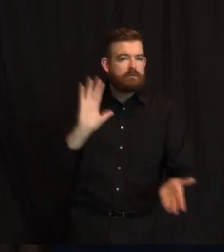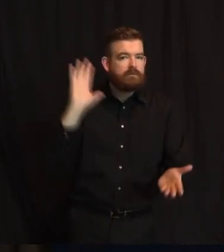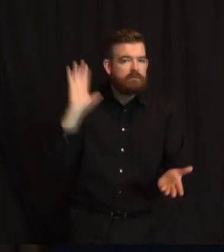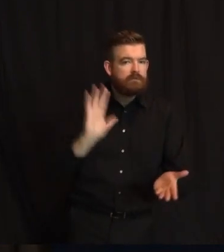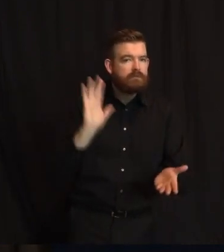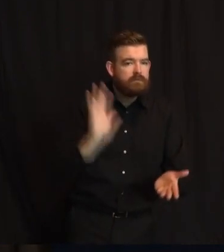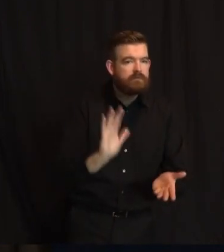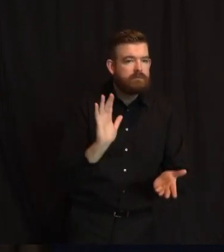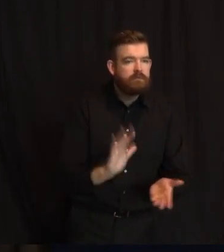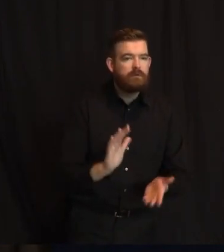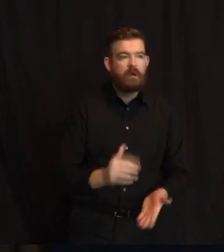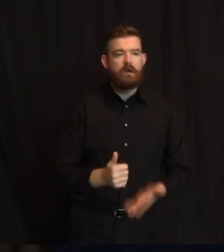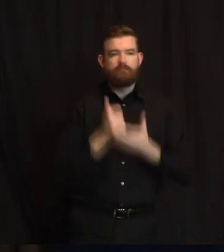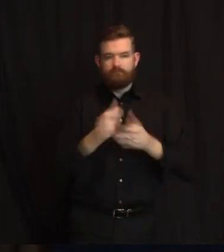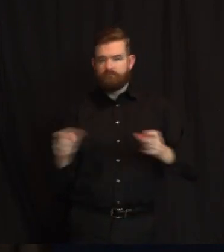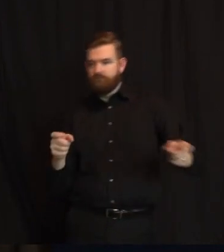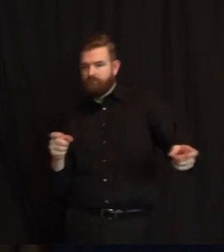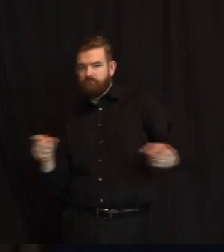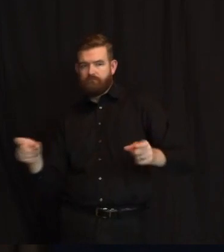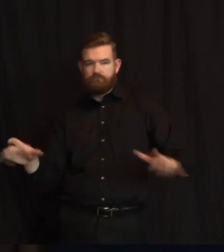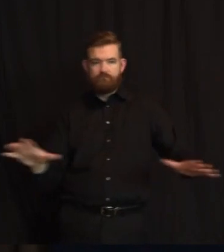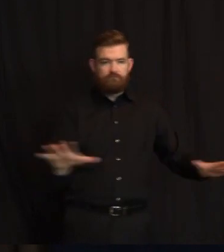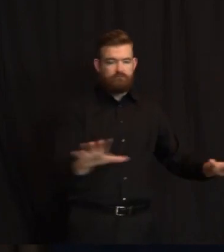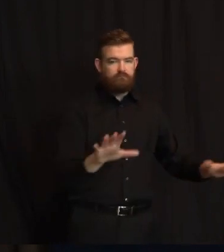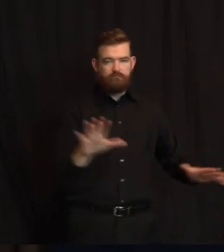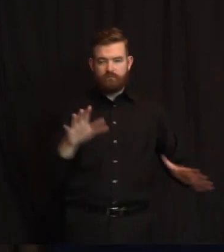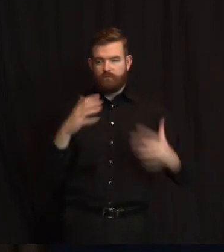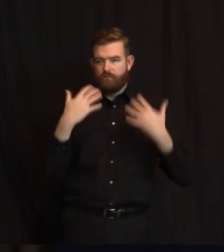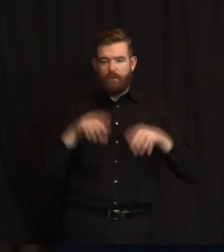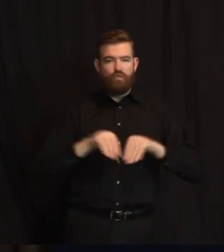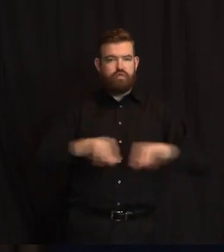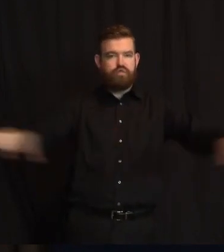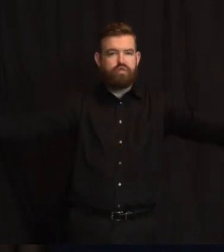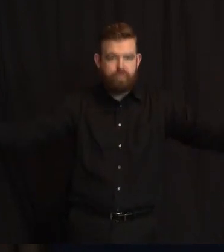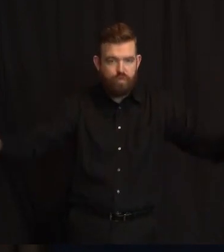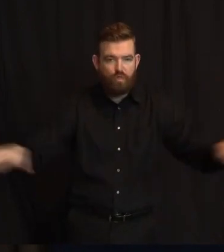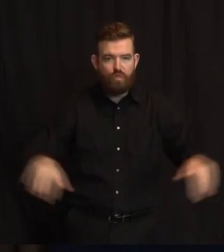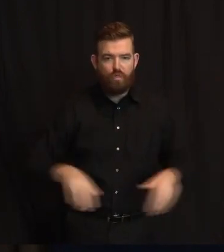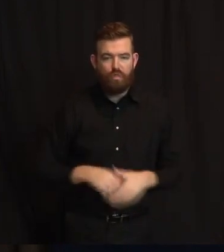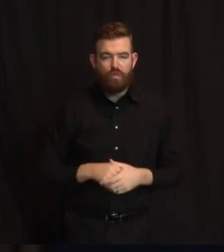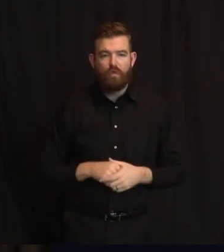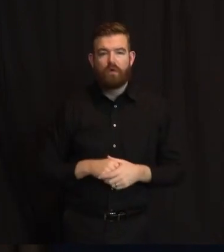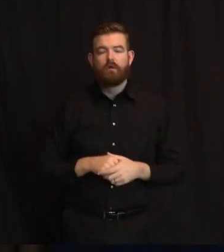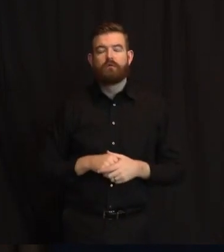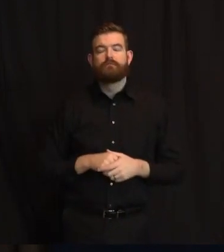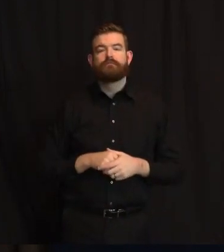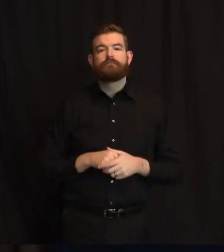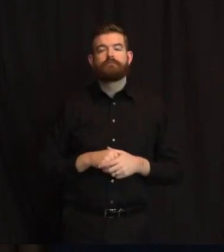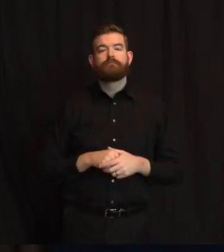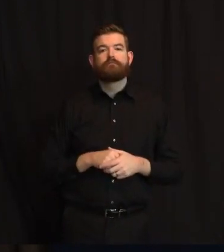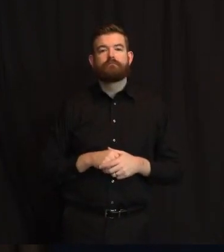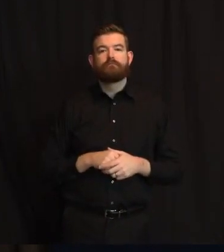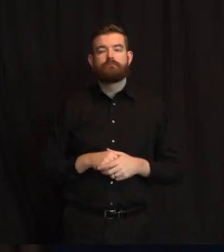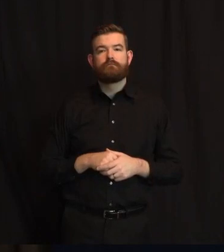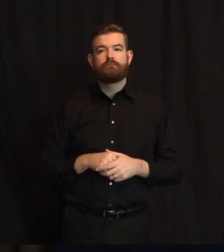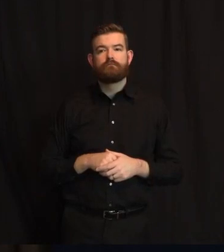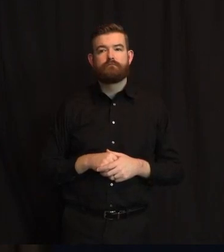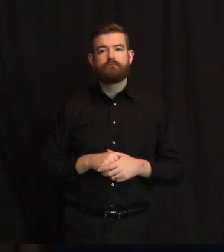in our ability to curb the potential introduction of the disease. One of the first things that we did was we suspended our